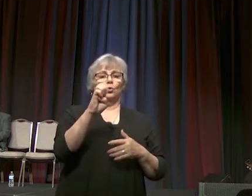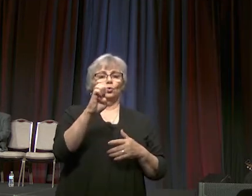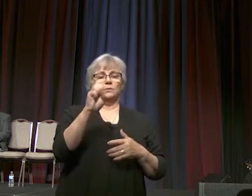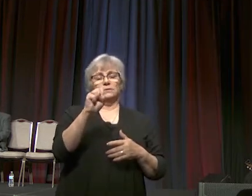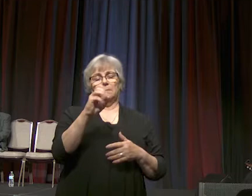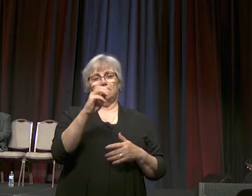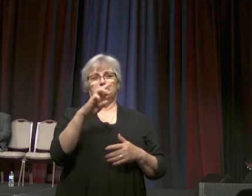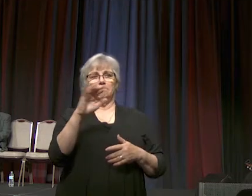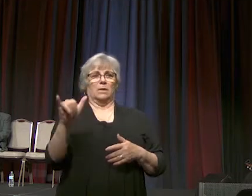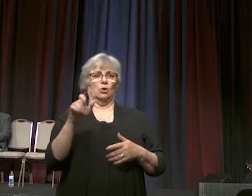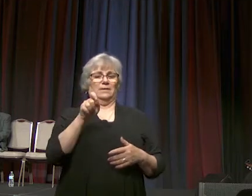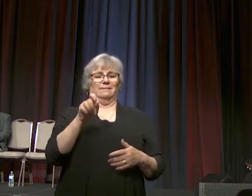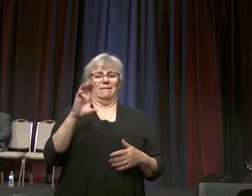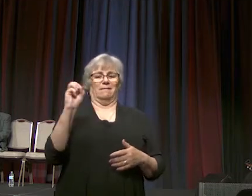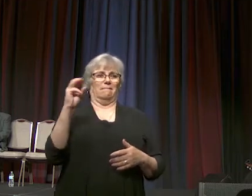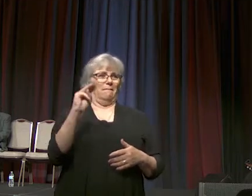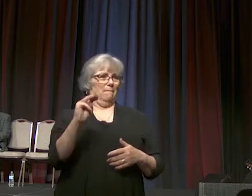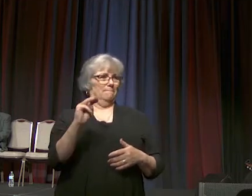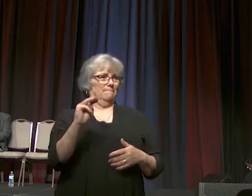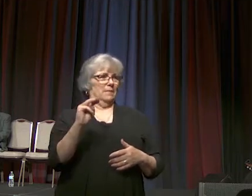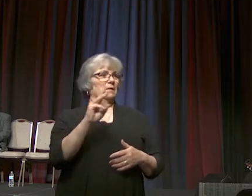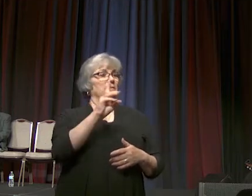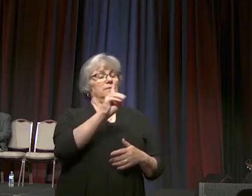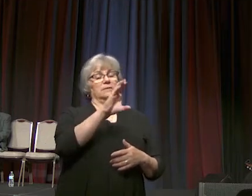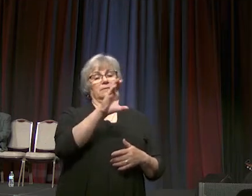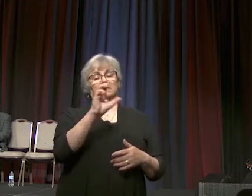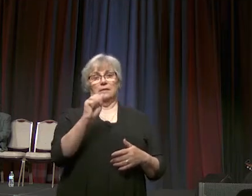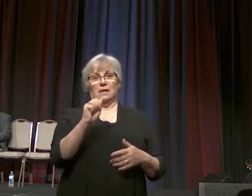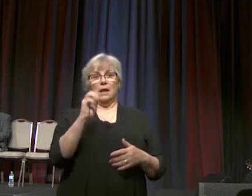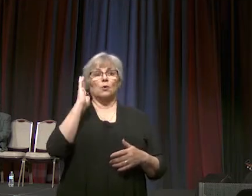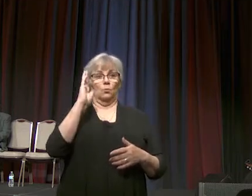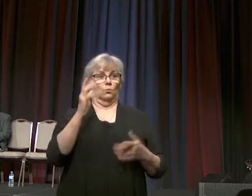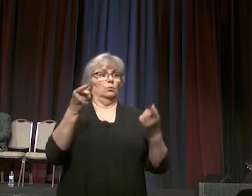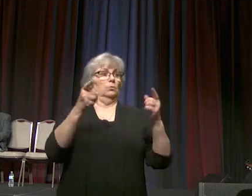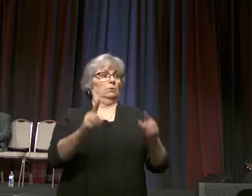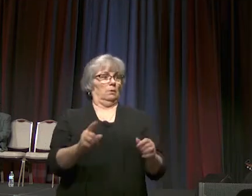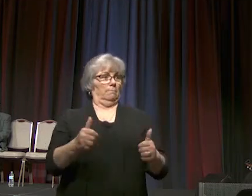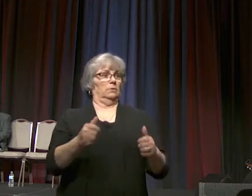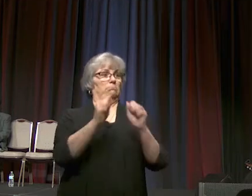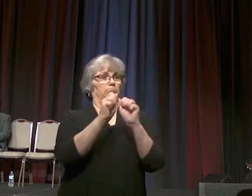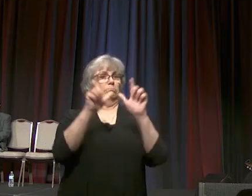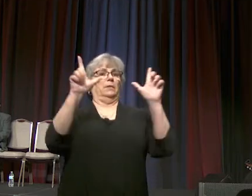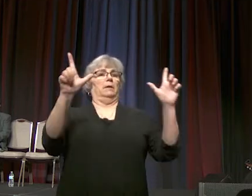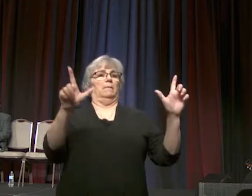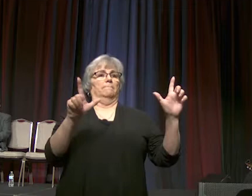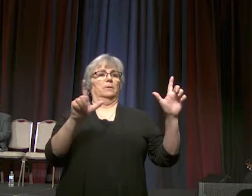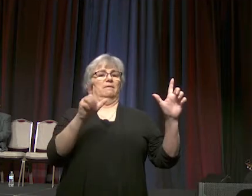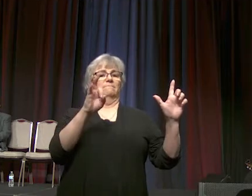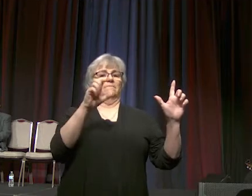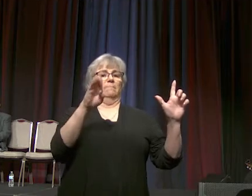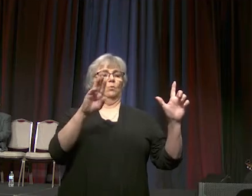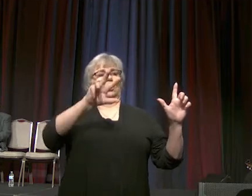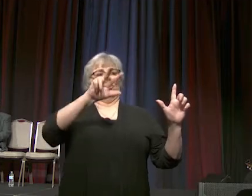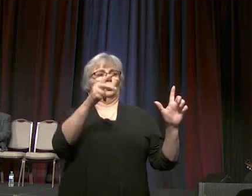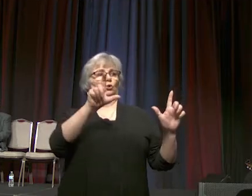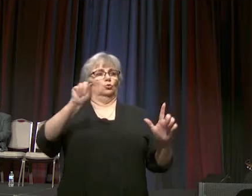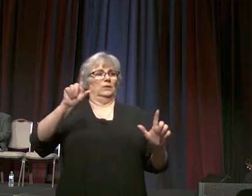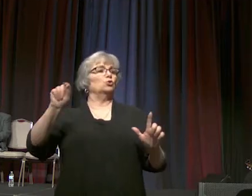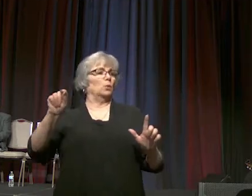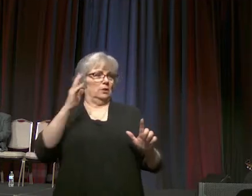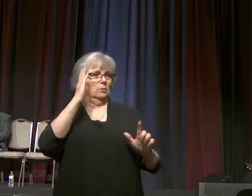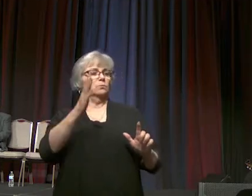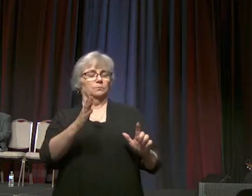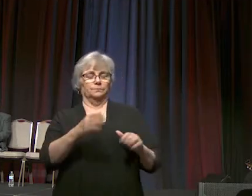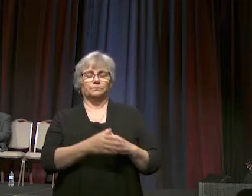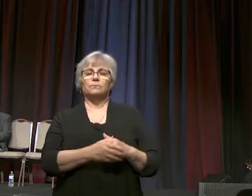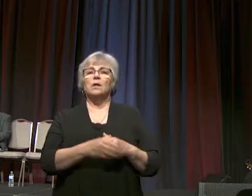cokesbury.com. The DCA website will go live on February 3rd, 2020. During General